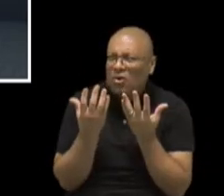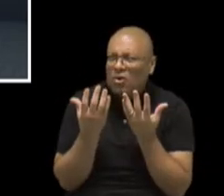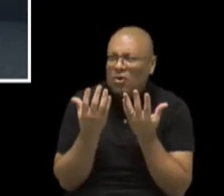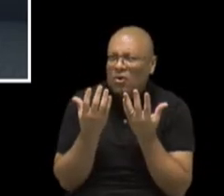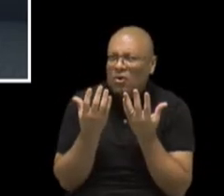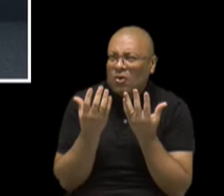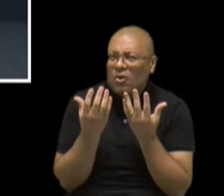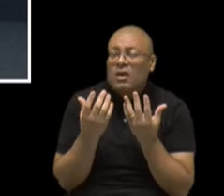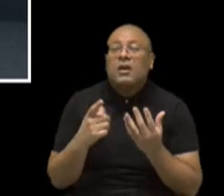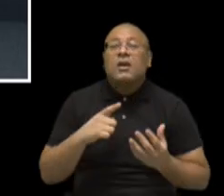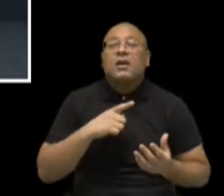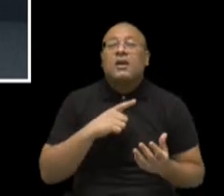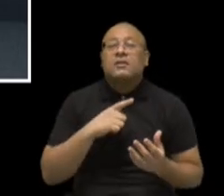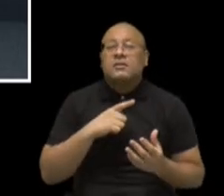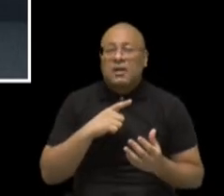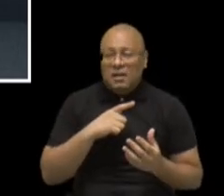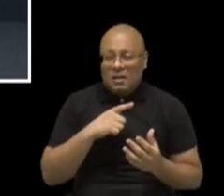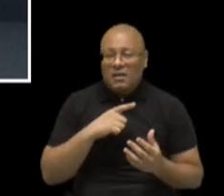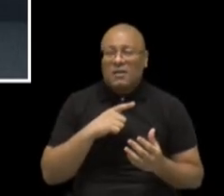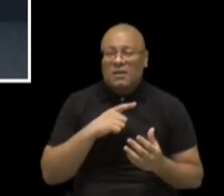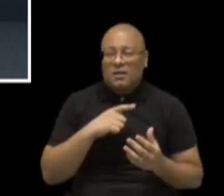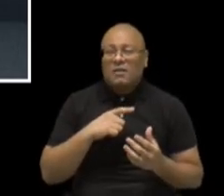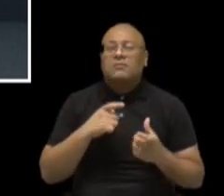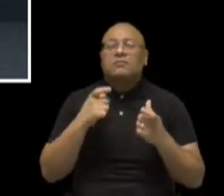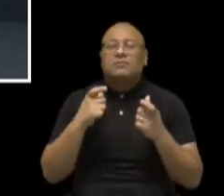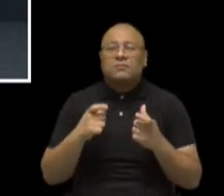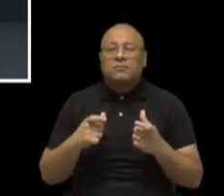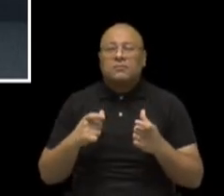We stayed in Italy this summer